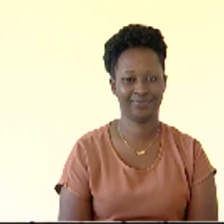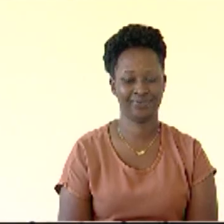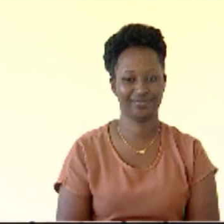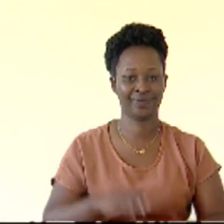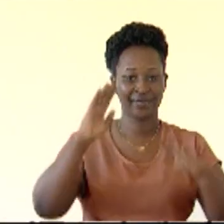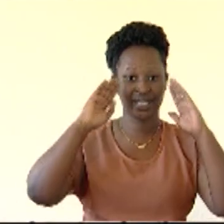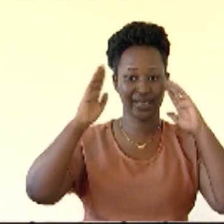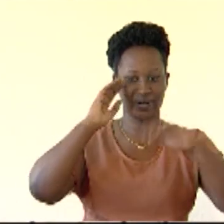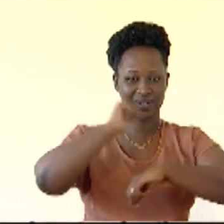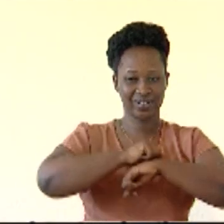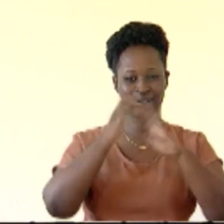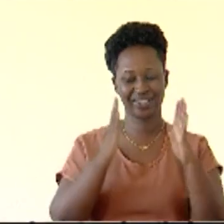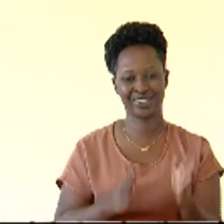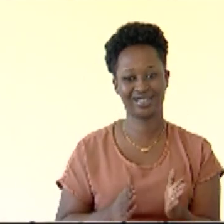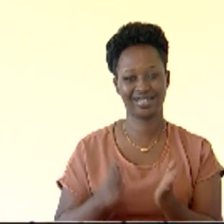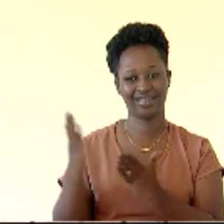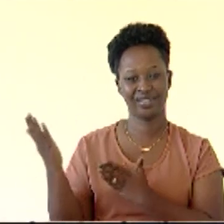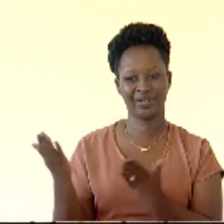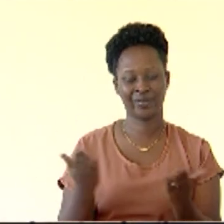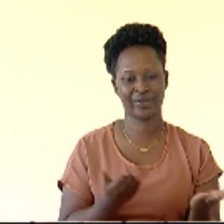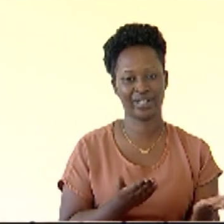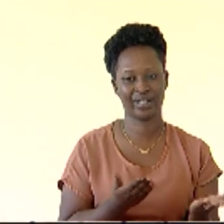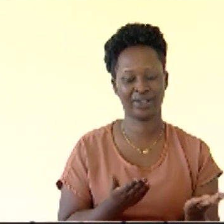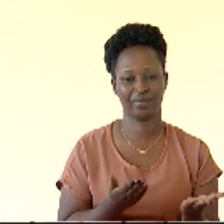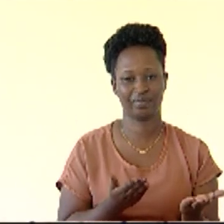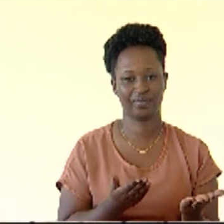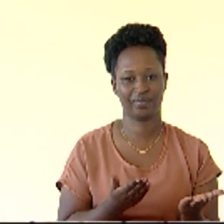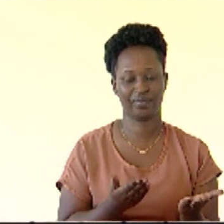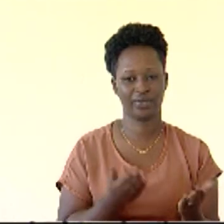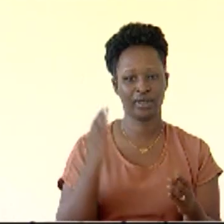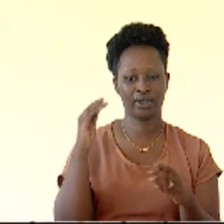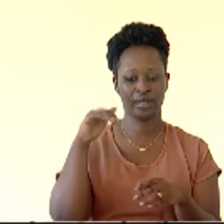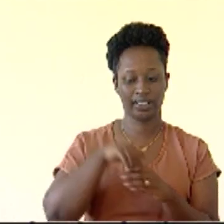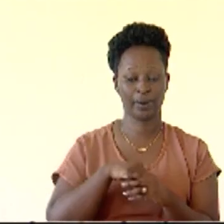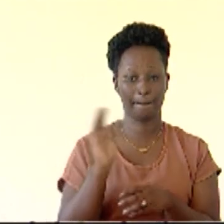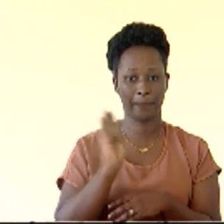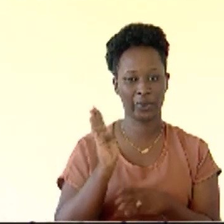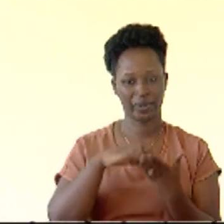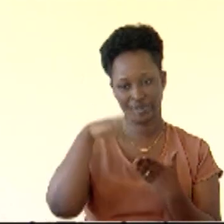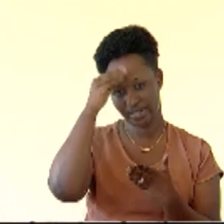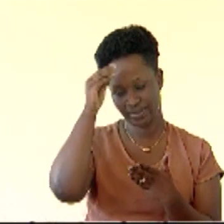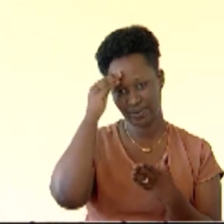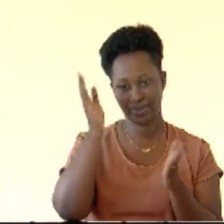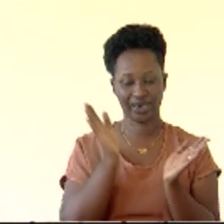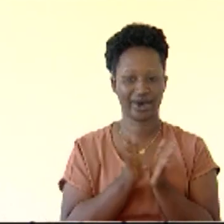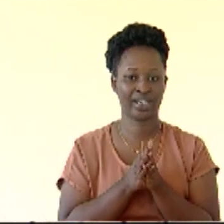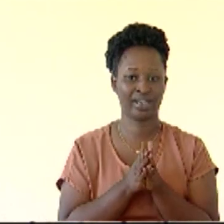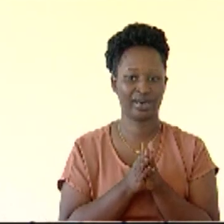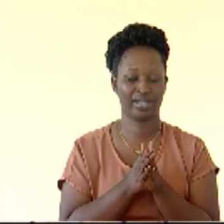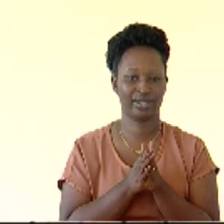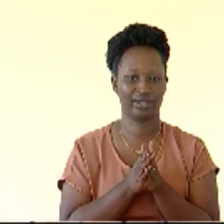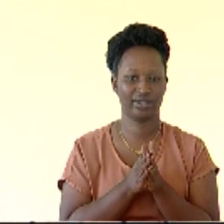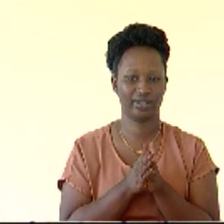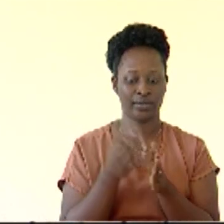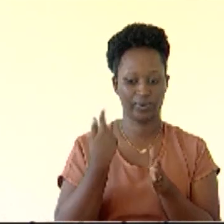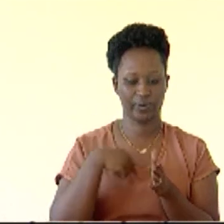Hello students, a very warm welcome again in biology lesson. And today I'm very pleased to be with the